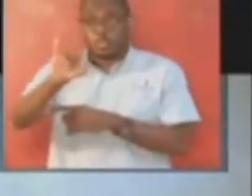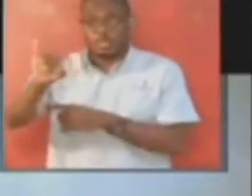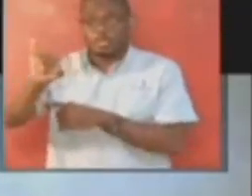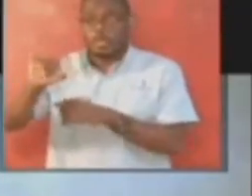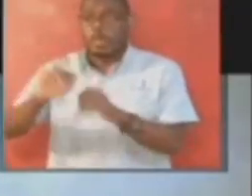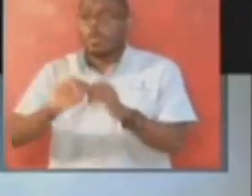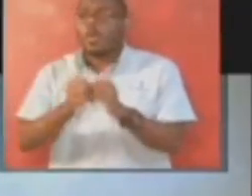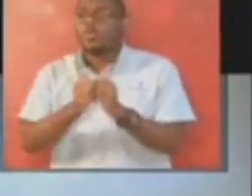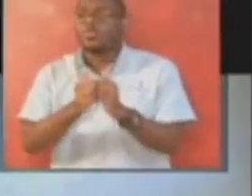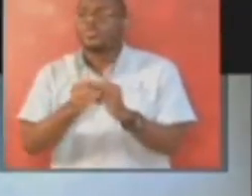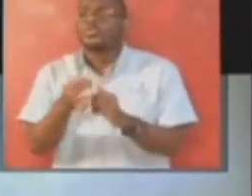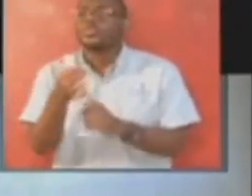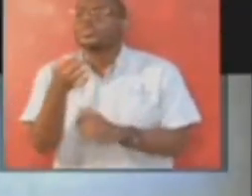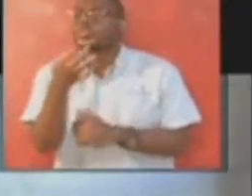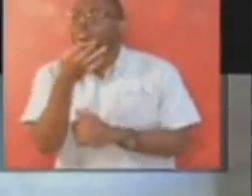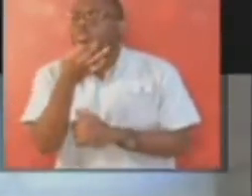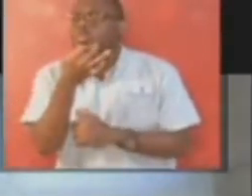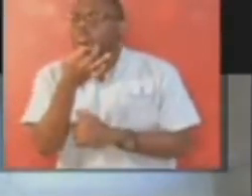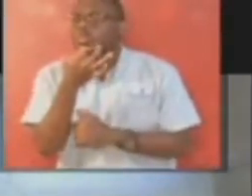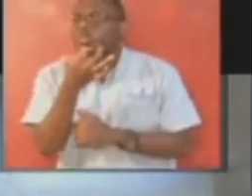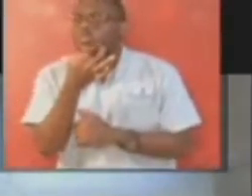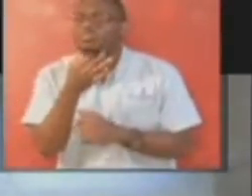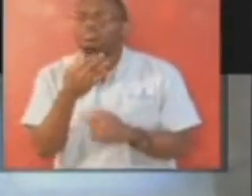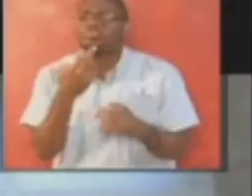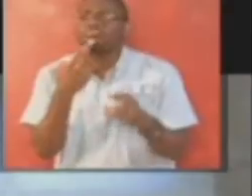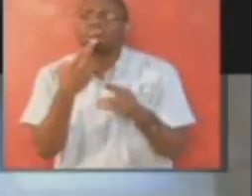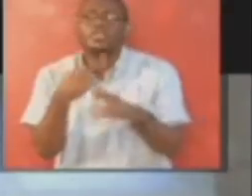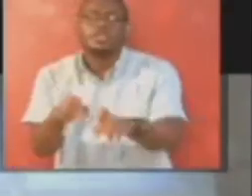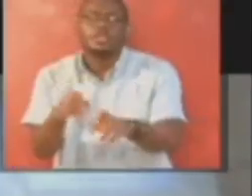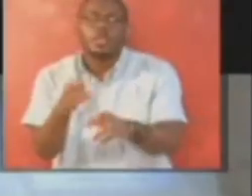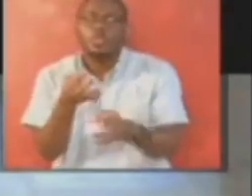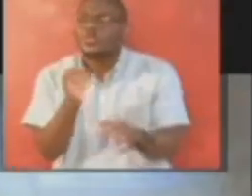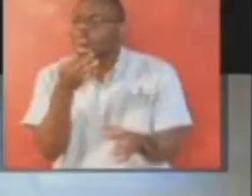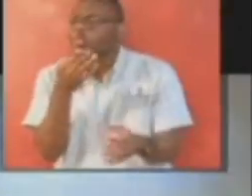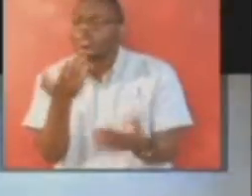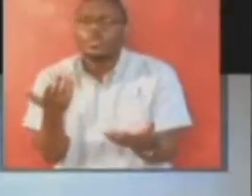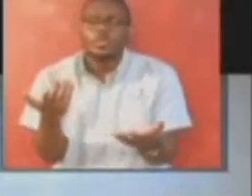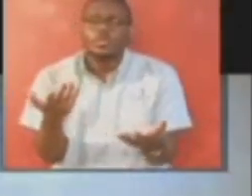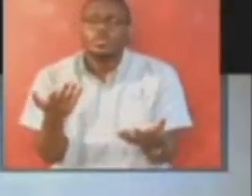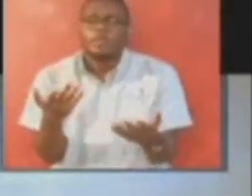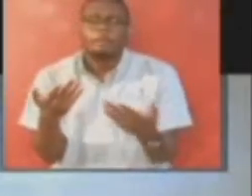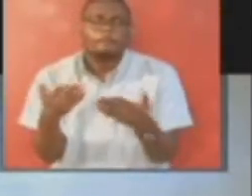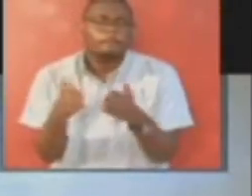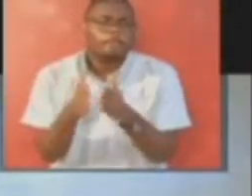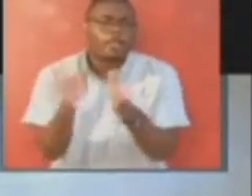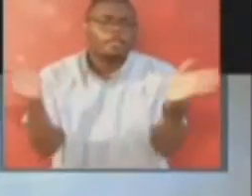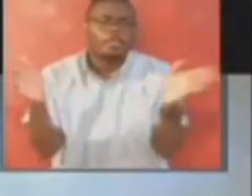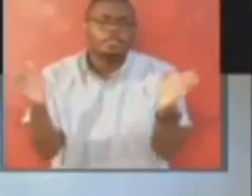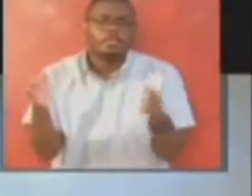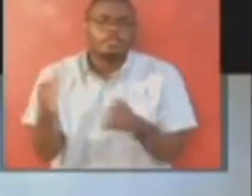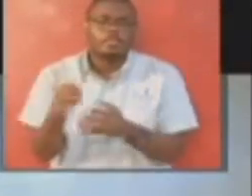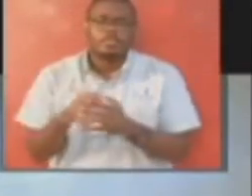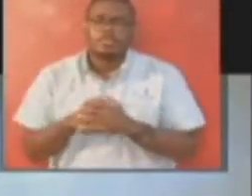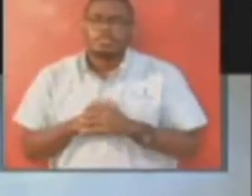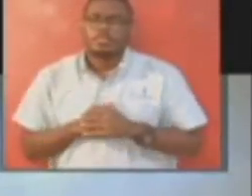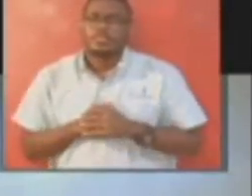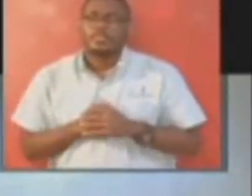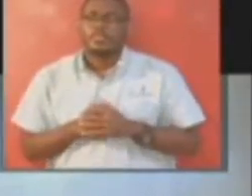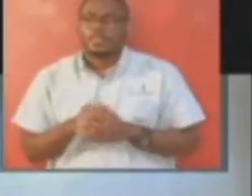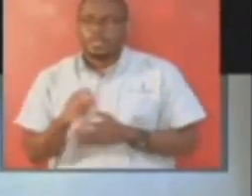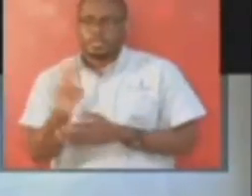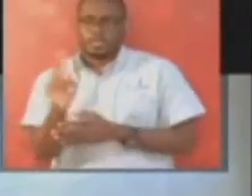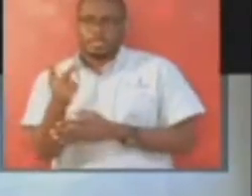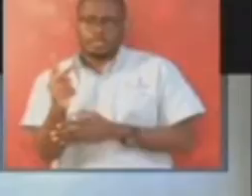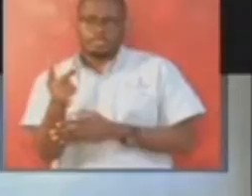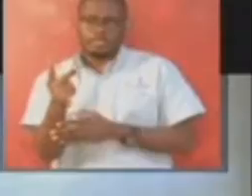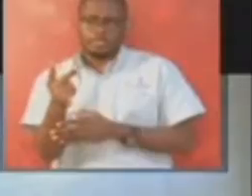be made public? And secondly, there is something that, well, I would call it pandemic fatigue,